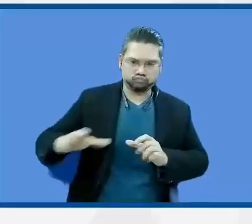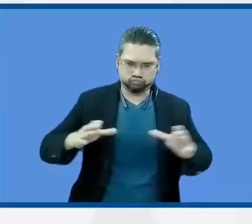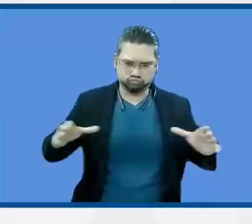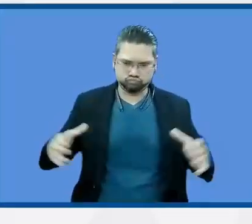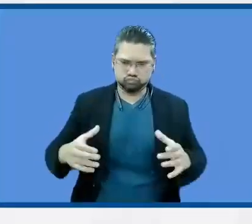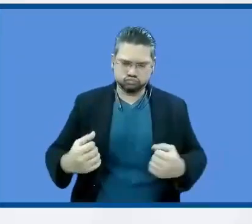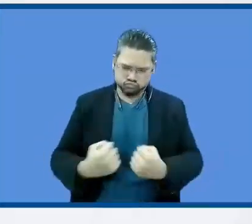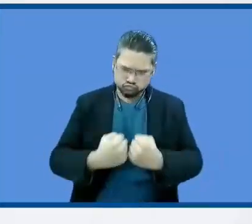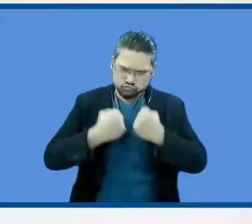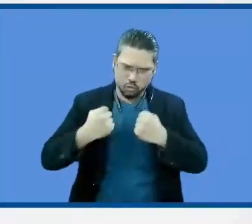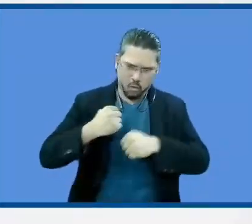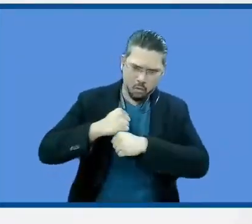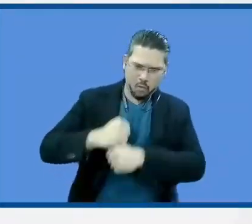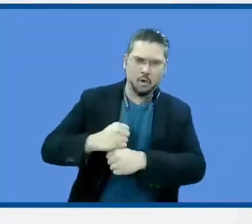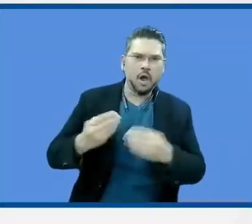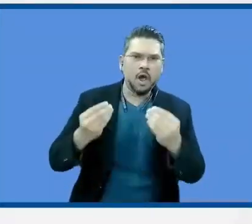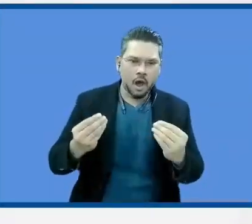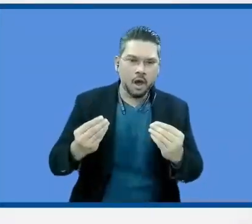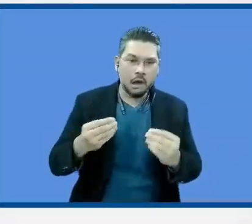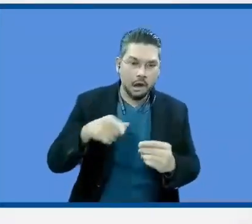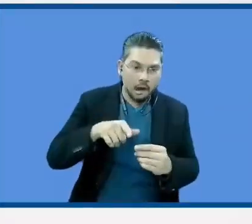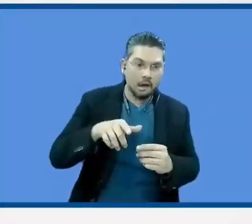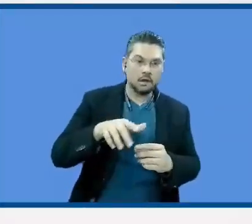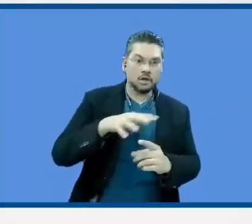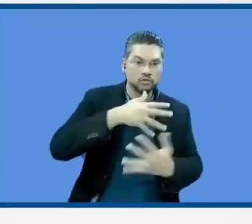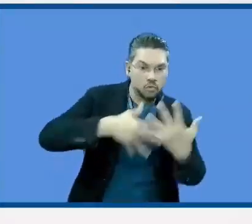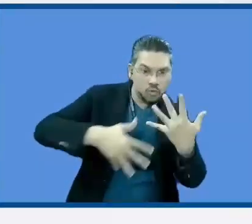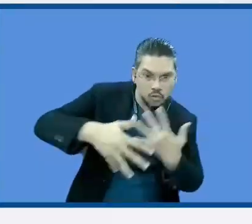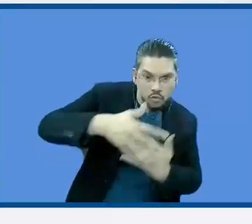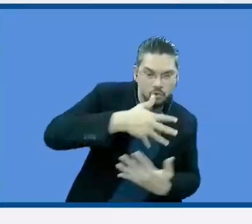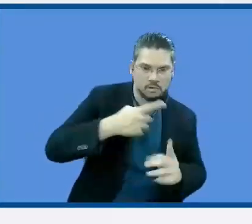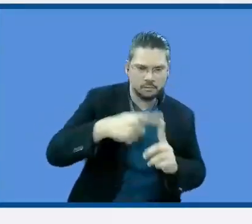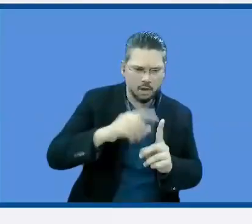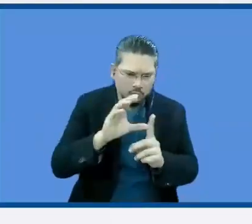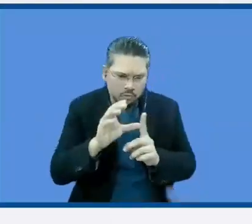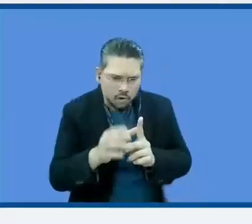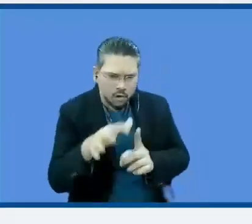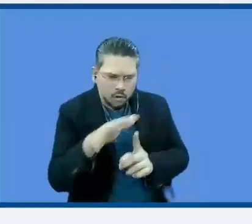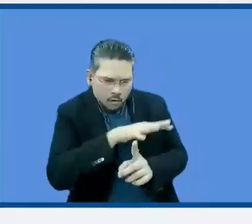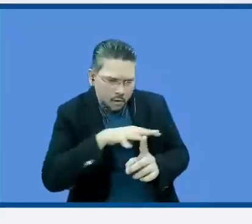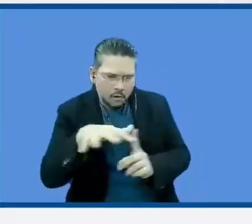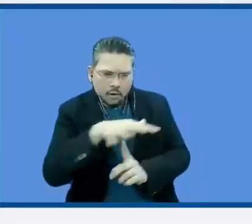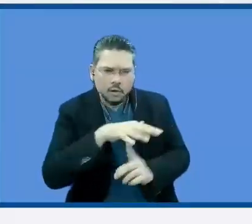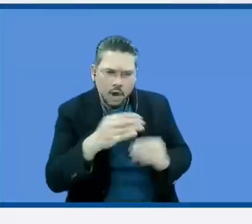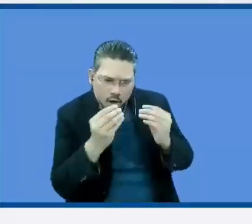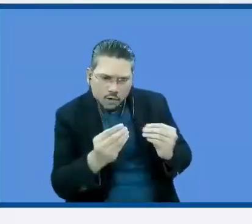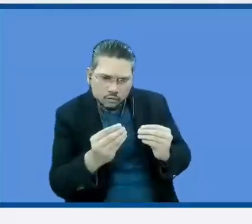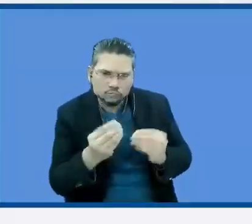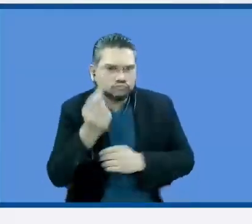as well as the cultural environment of the affected society without using the